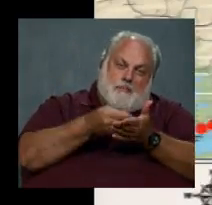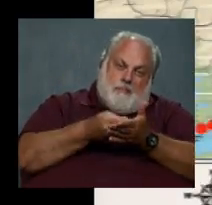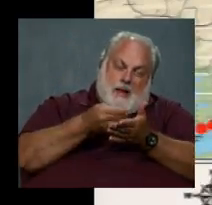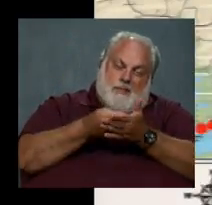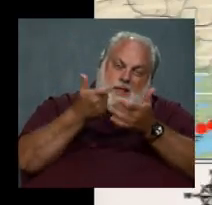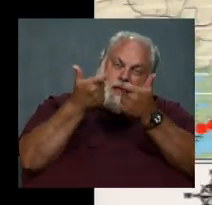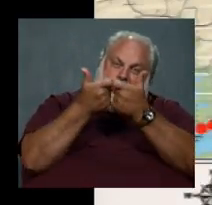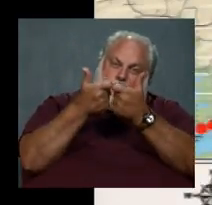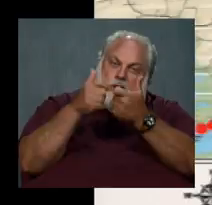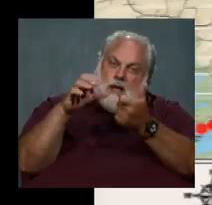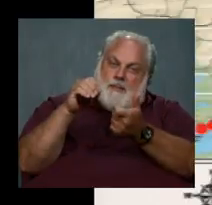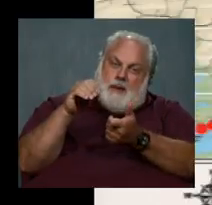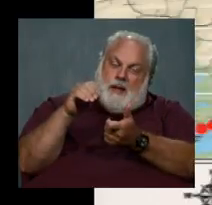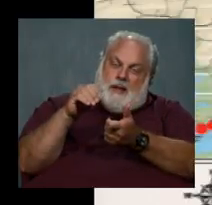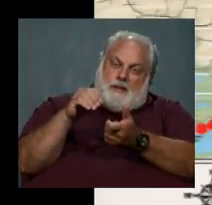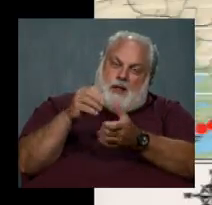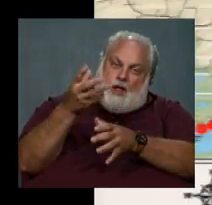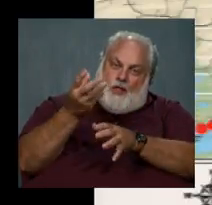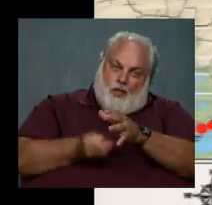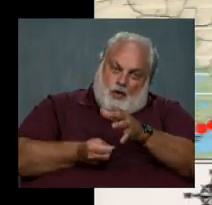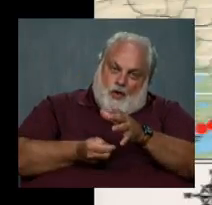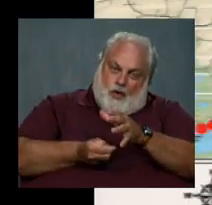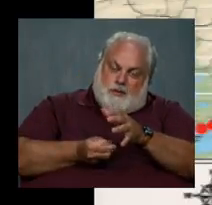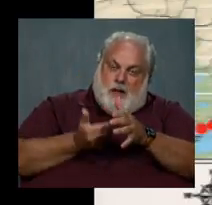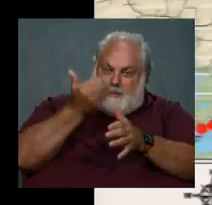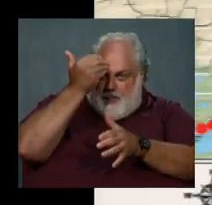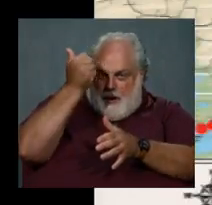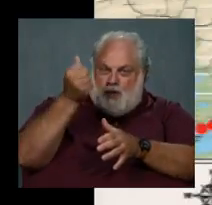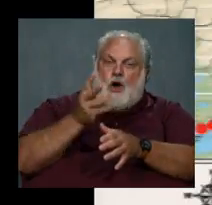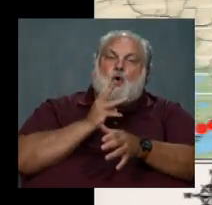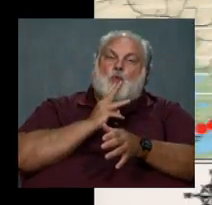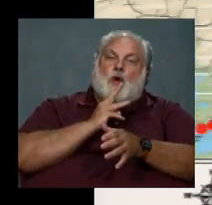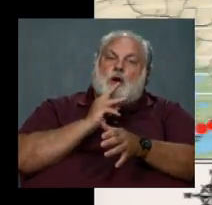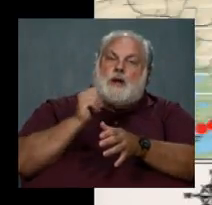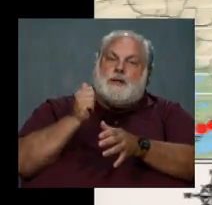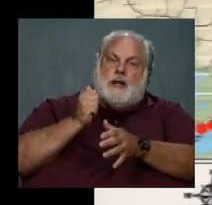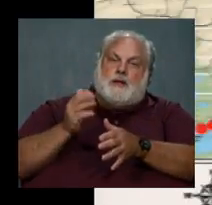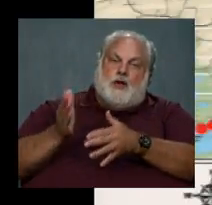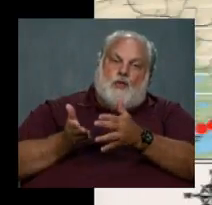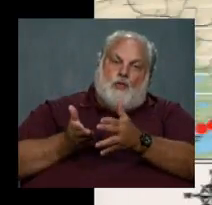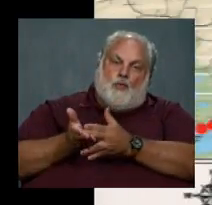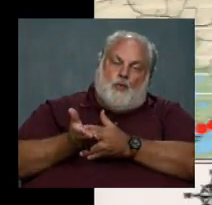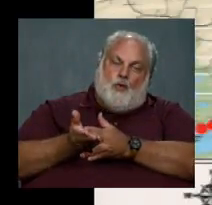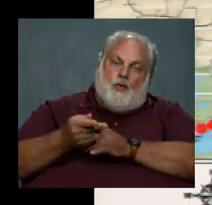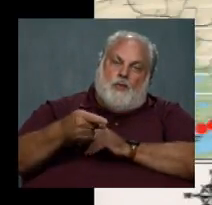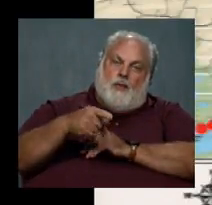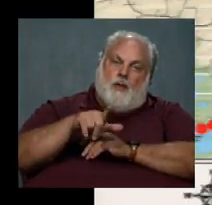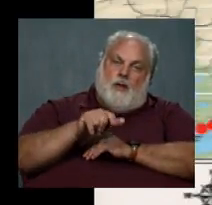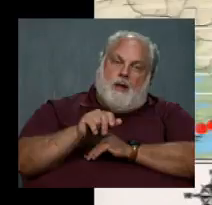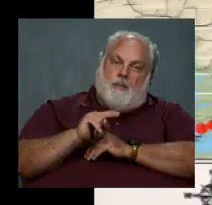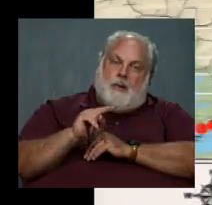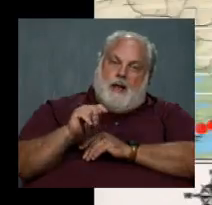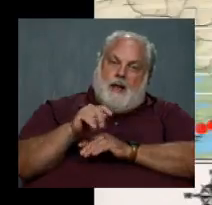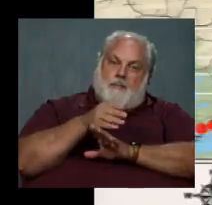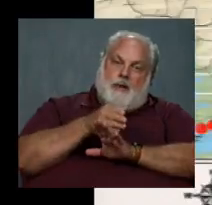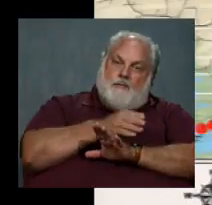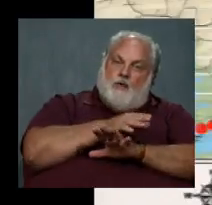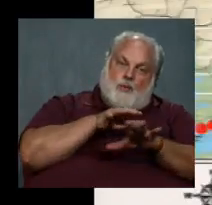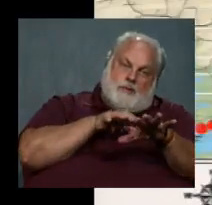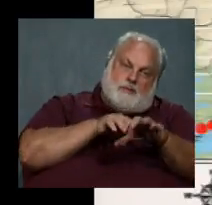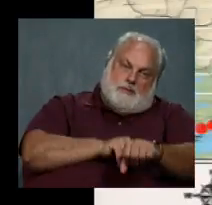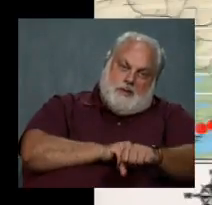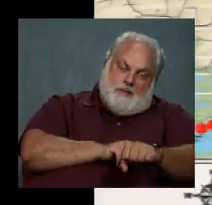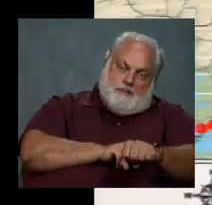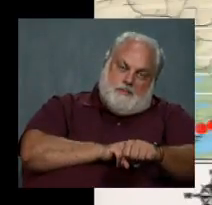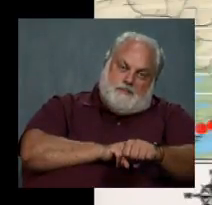electric companies lose because the water does not run through the hydroelectric plant before we take it